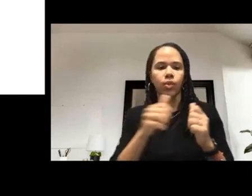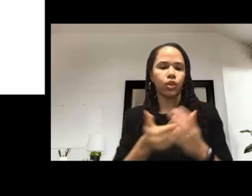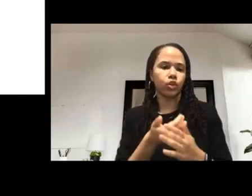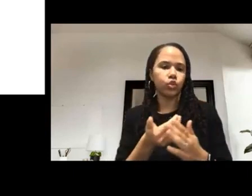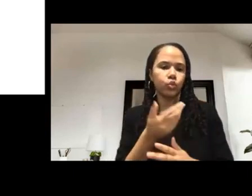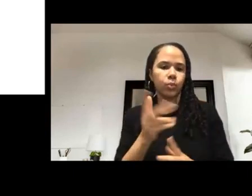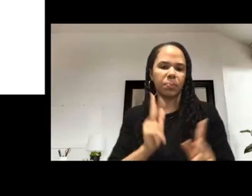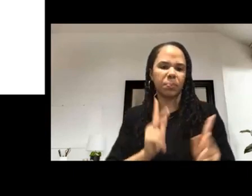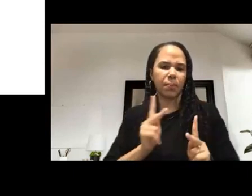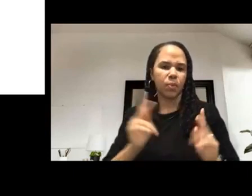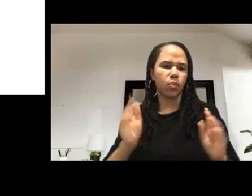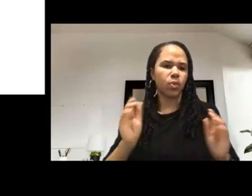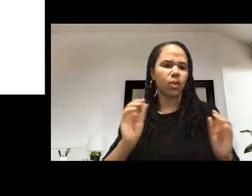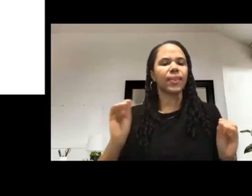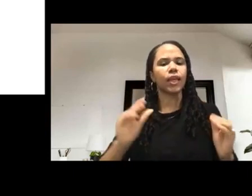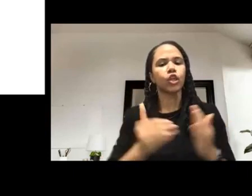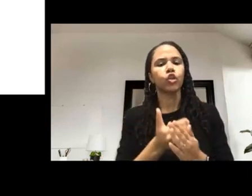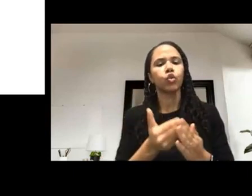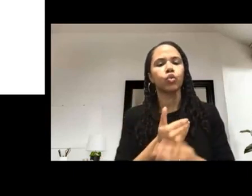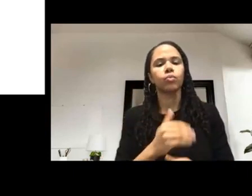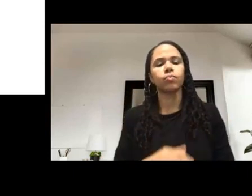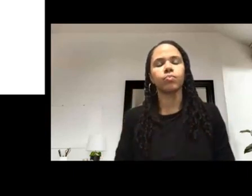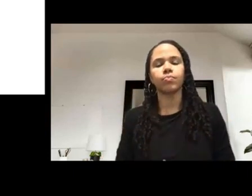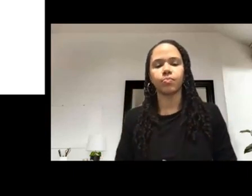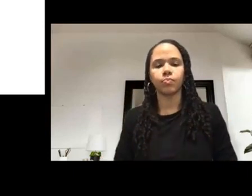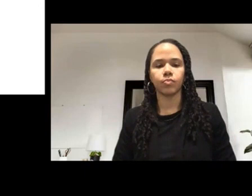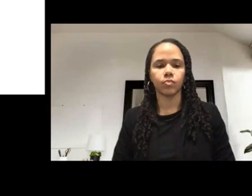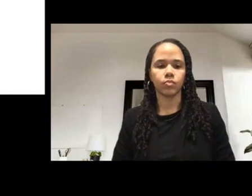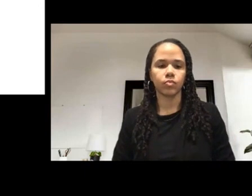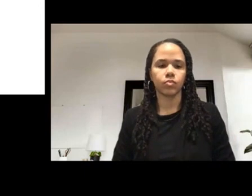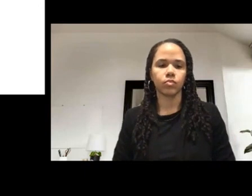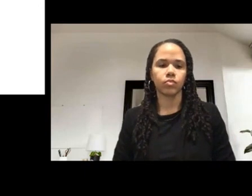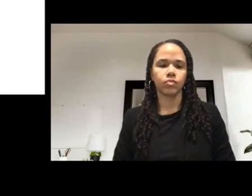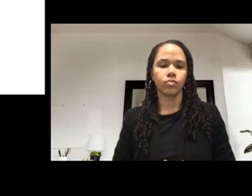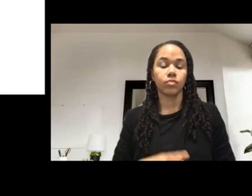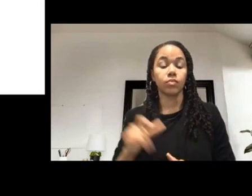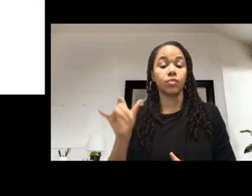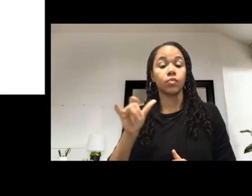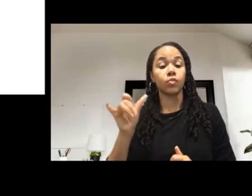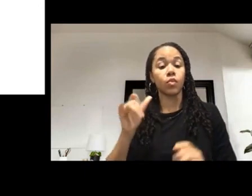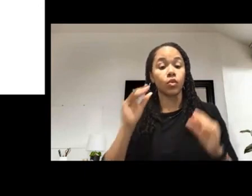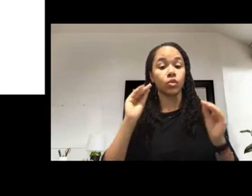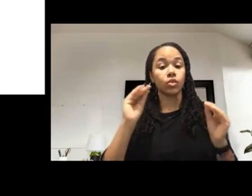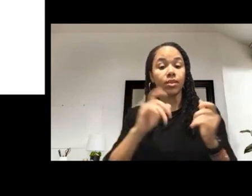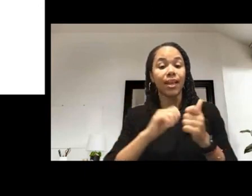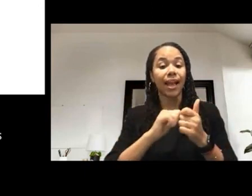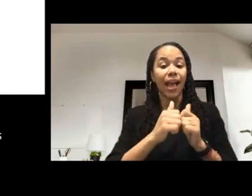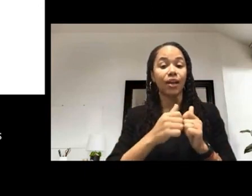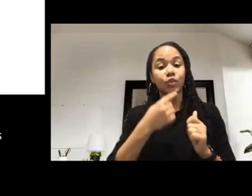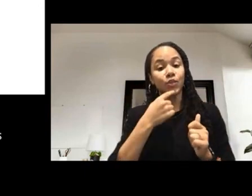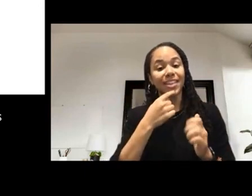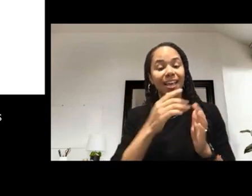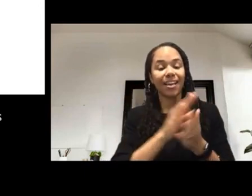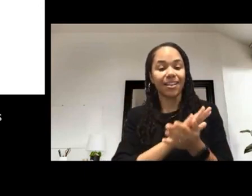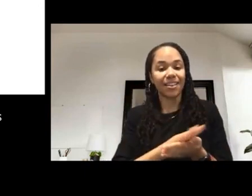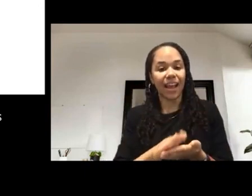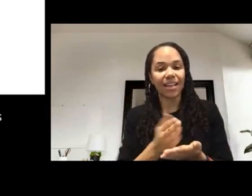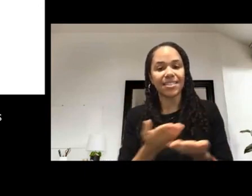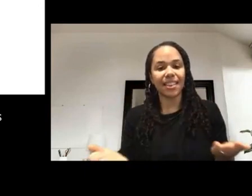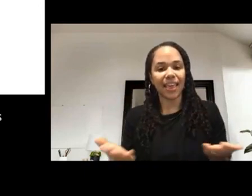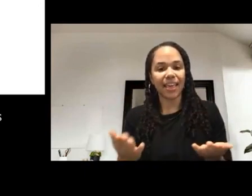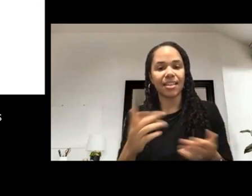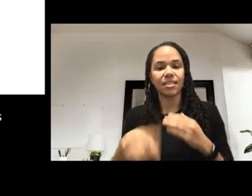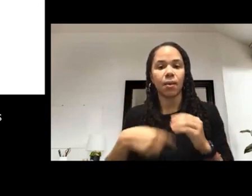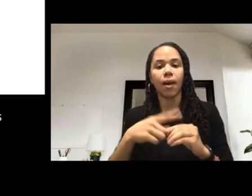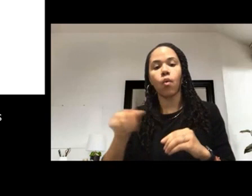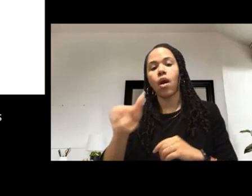In addition, we also scaffolded how to say nice things about other people's presentations, and how to receive criticism